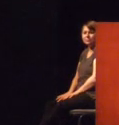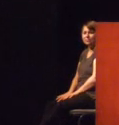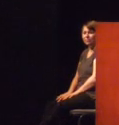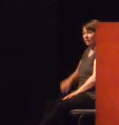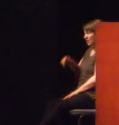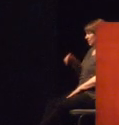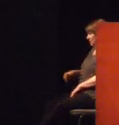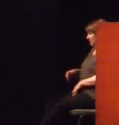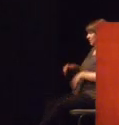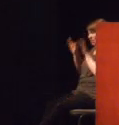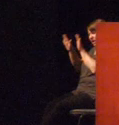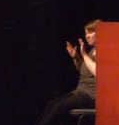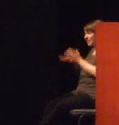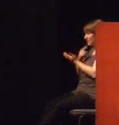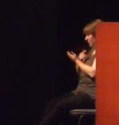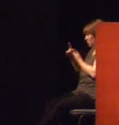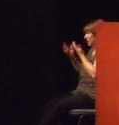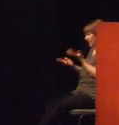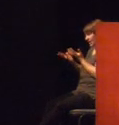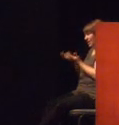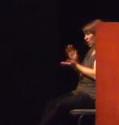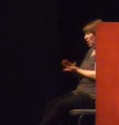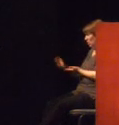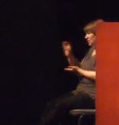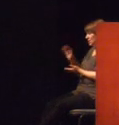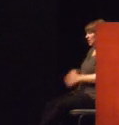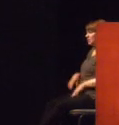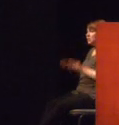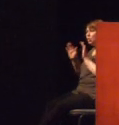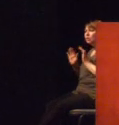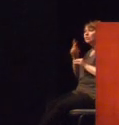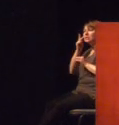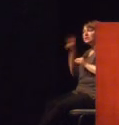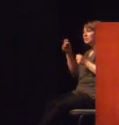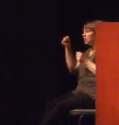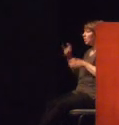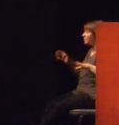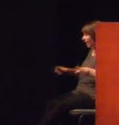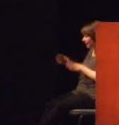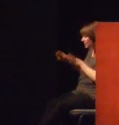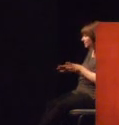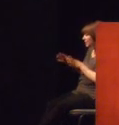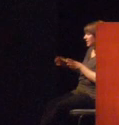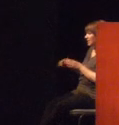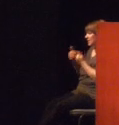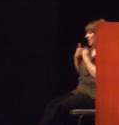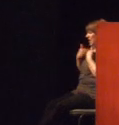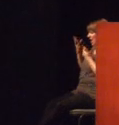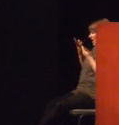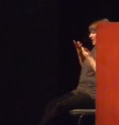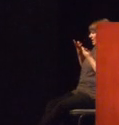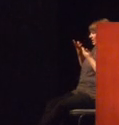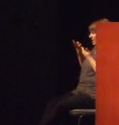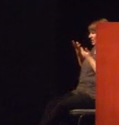This has been a fantastic week here on campus. It has been wonderful to see all of the activity. I've had